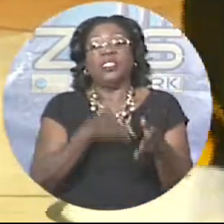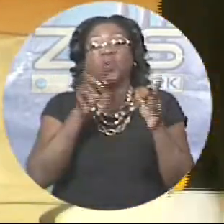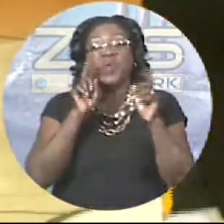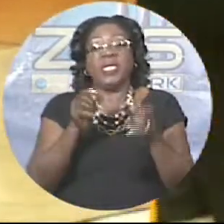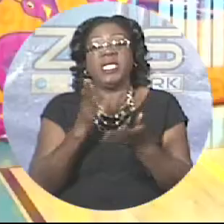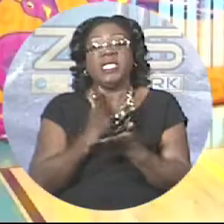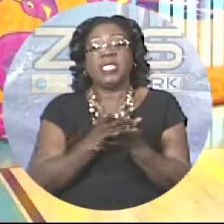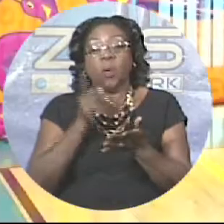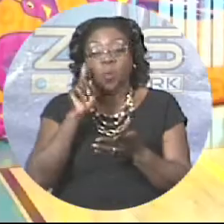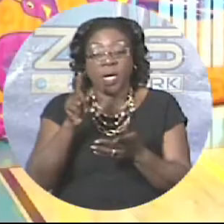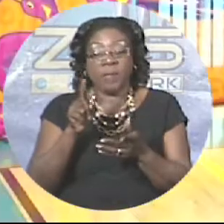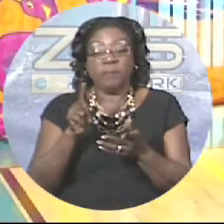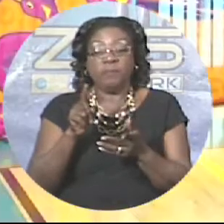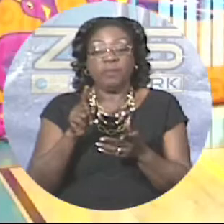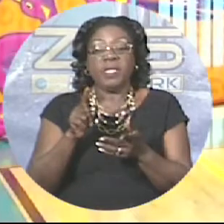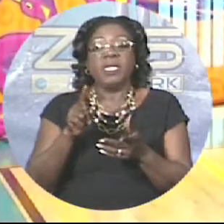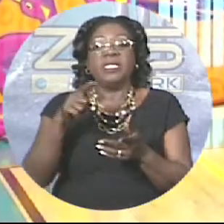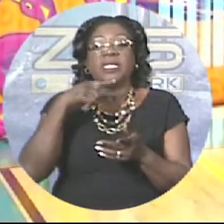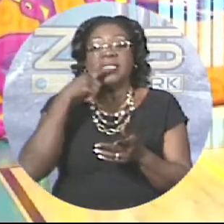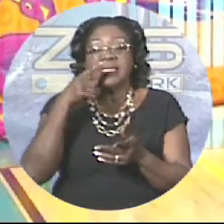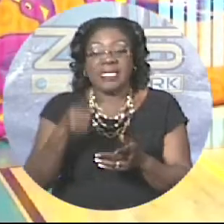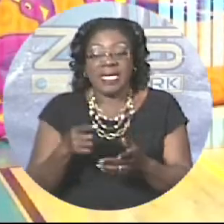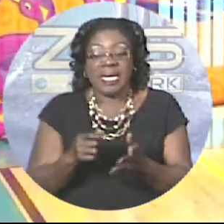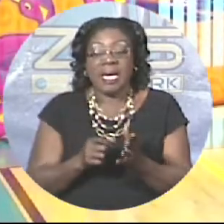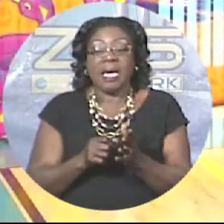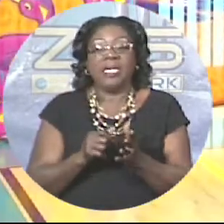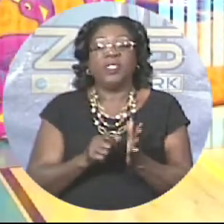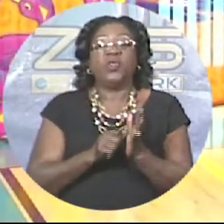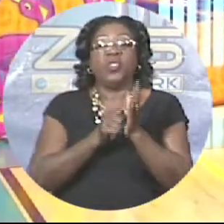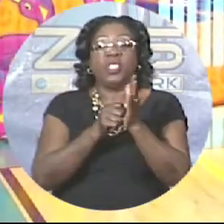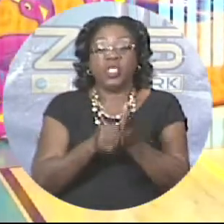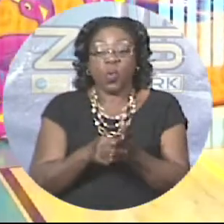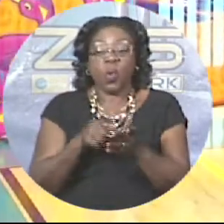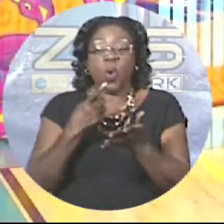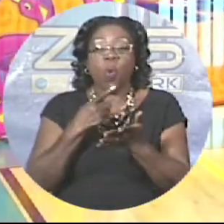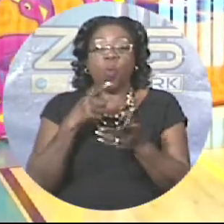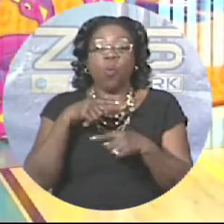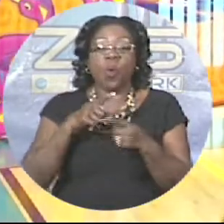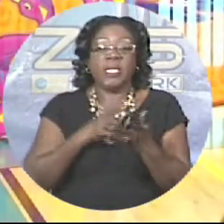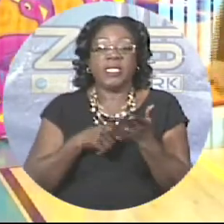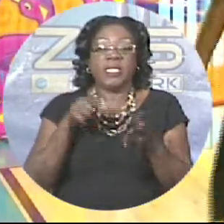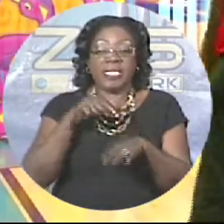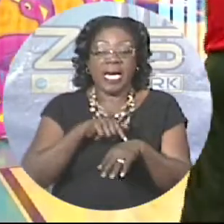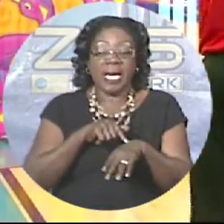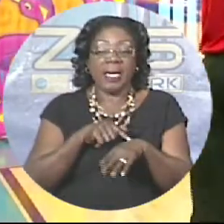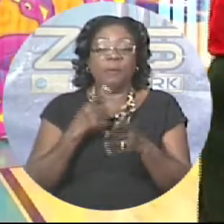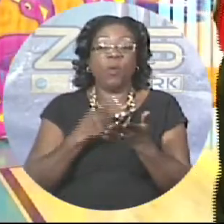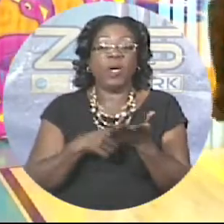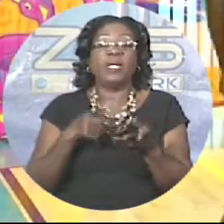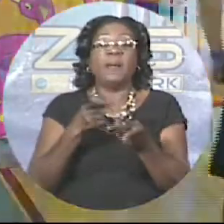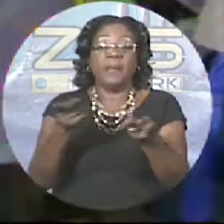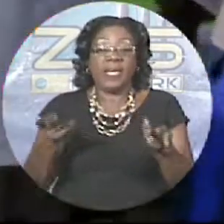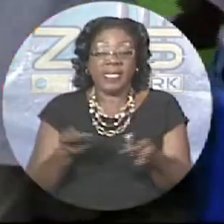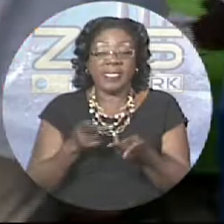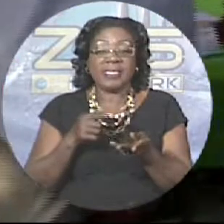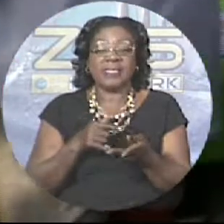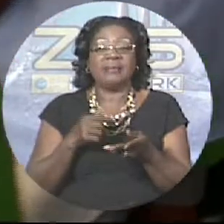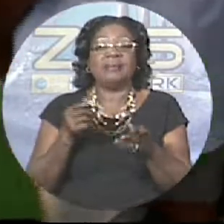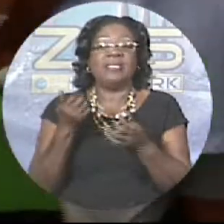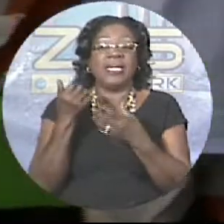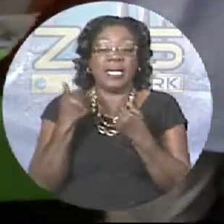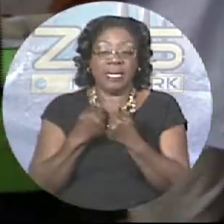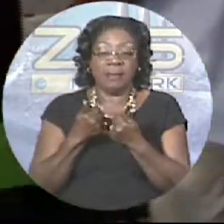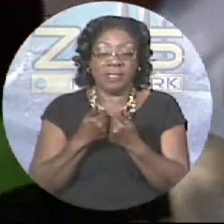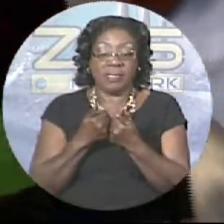it for summer and train us how to market this business, because this could be a very lucrative business, but you have to get the right people to market it. And finally